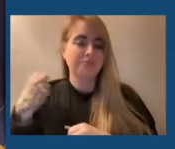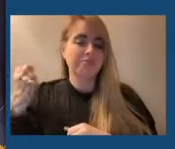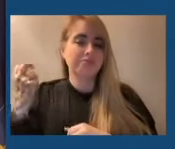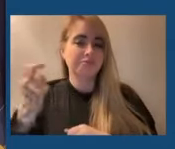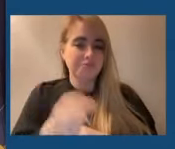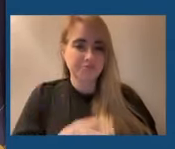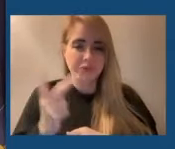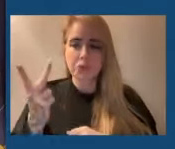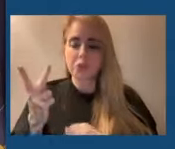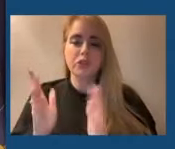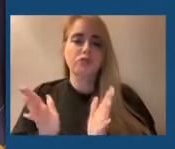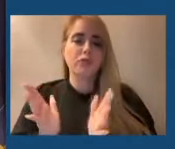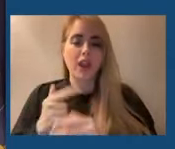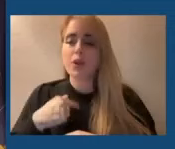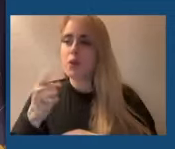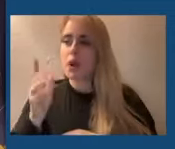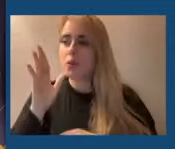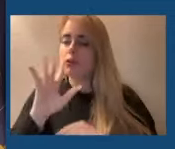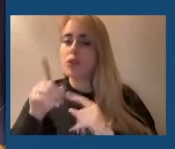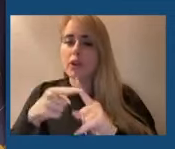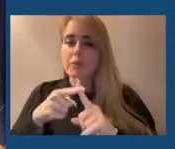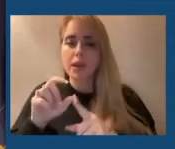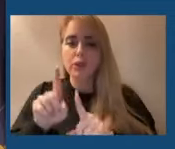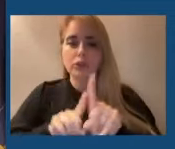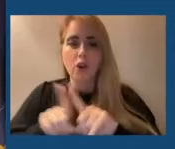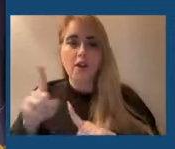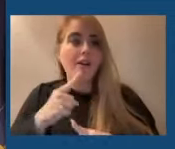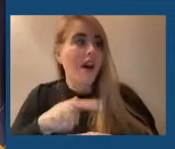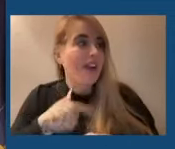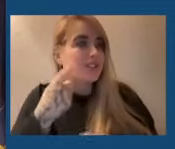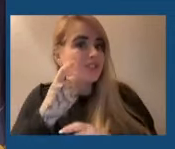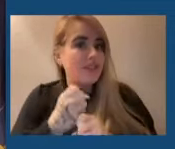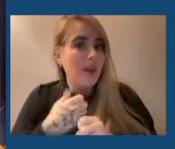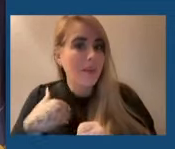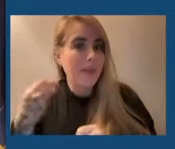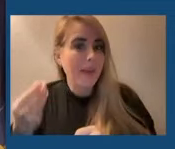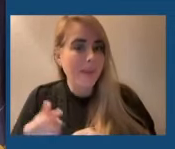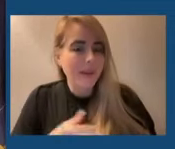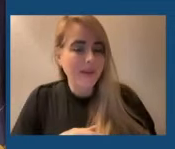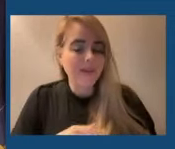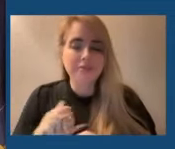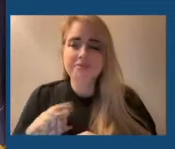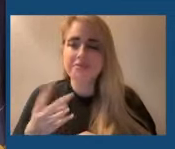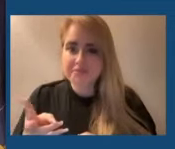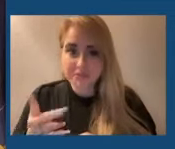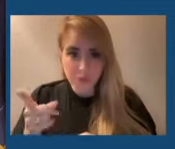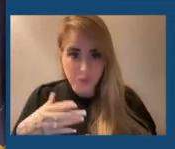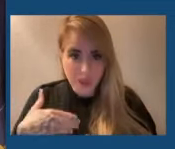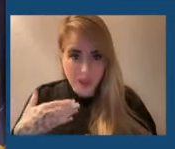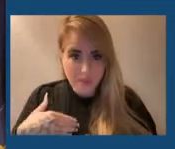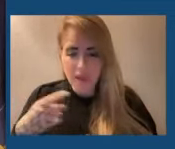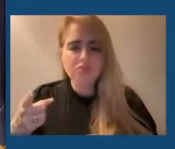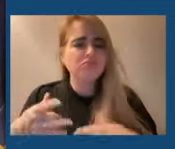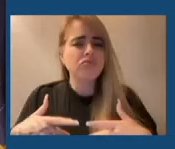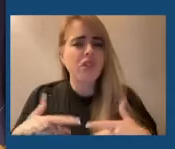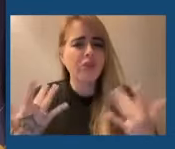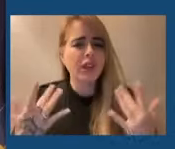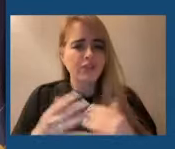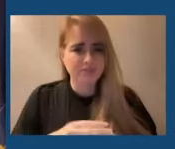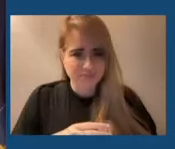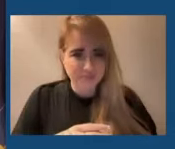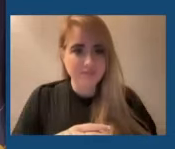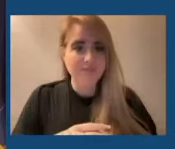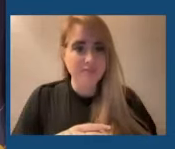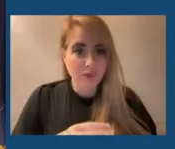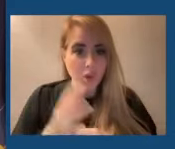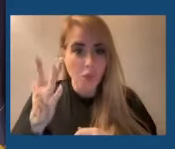I said, yeah, I'm going to talk about STAR. And he says, oh, I just got my payment. I said, were you happy, thrilled? Because